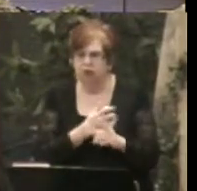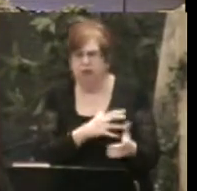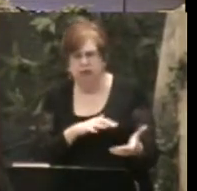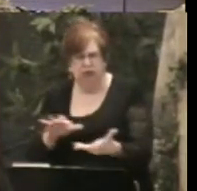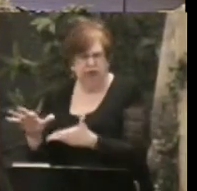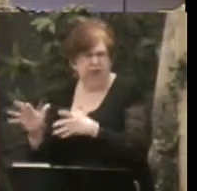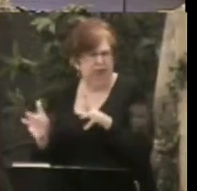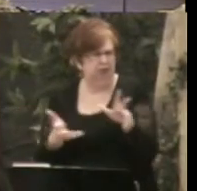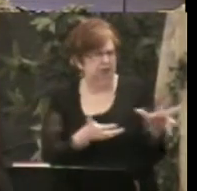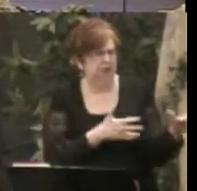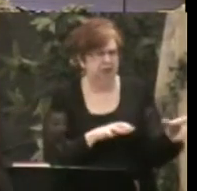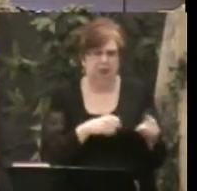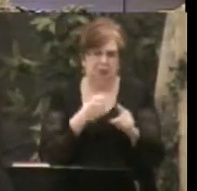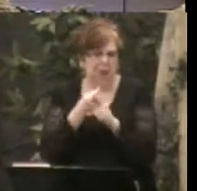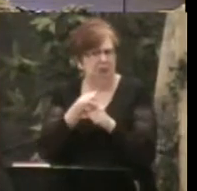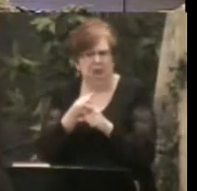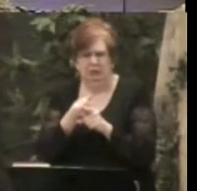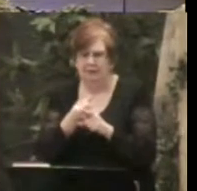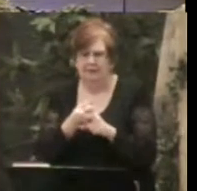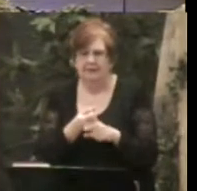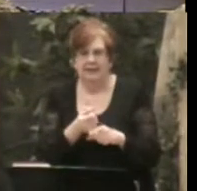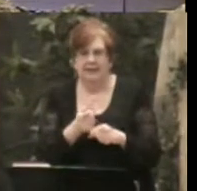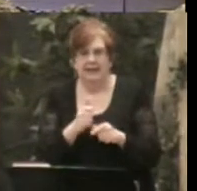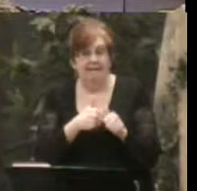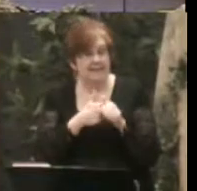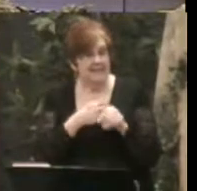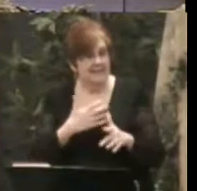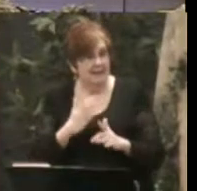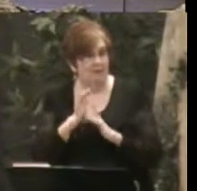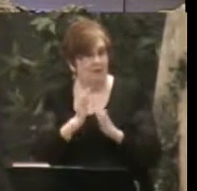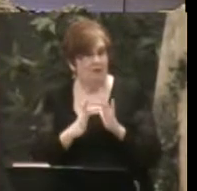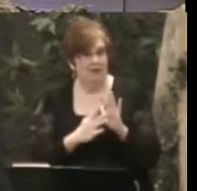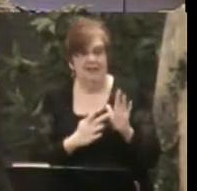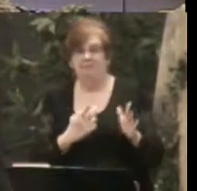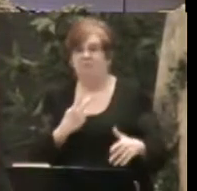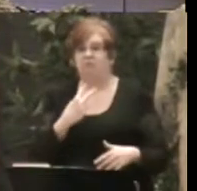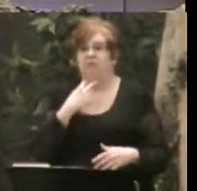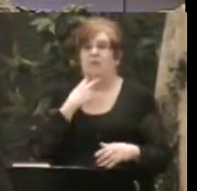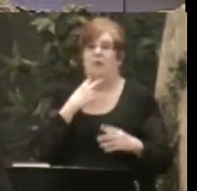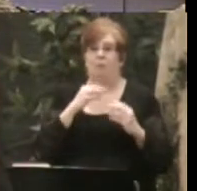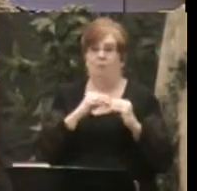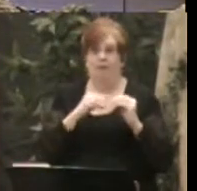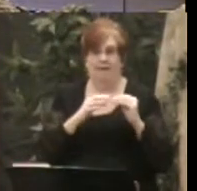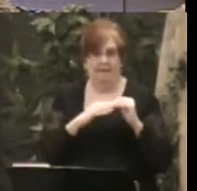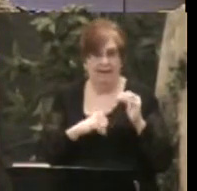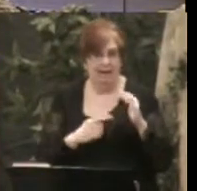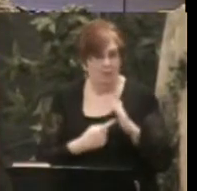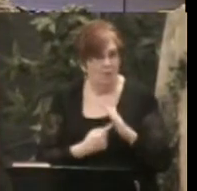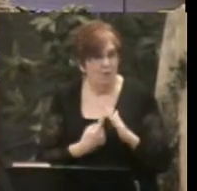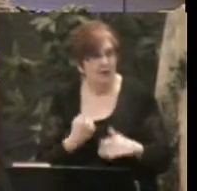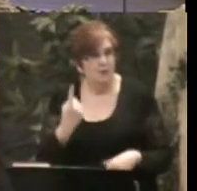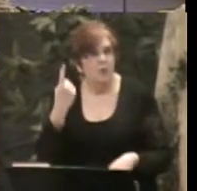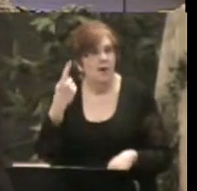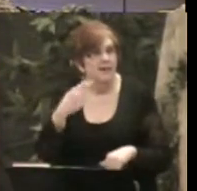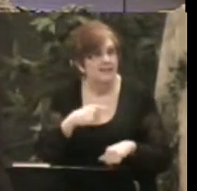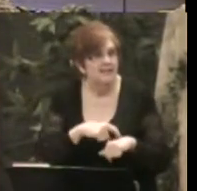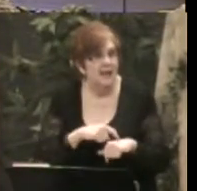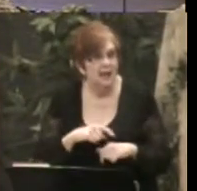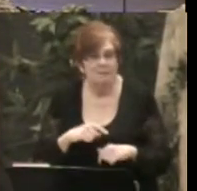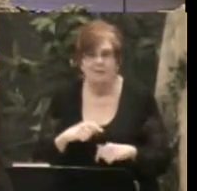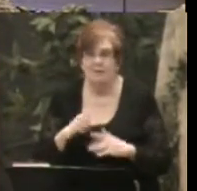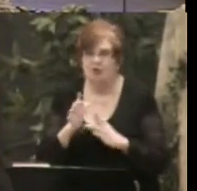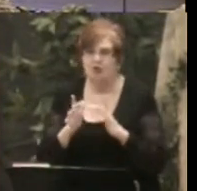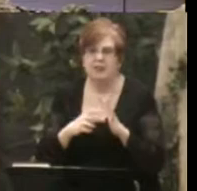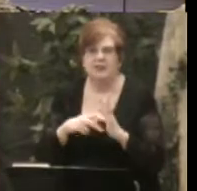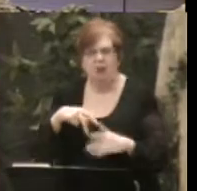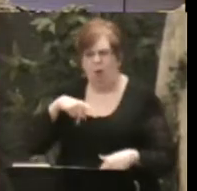squalls. The disciples and Jesus got caught in these windstorms more than once in the Gospels. One time, Jesus comes